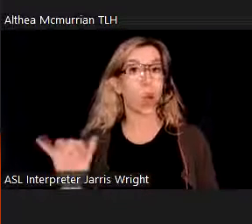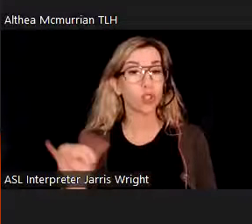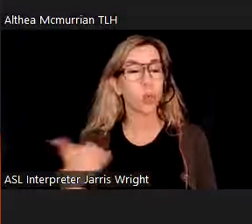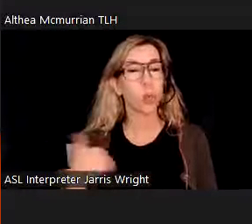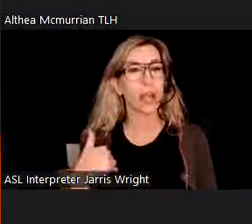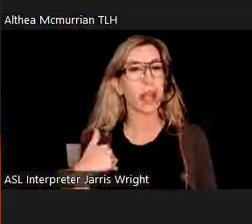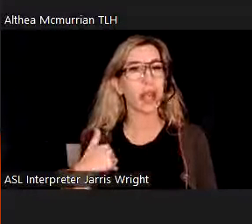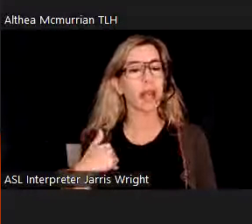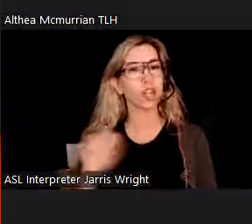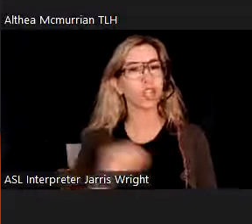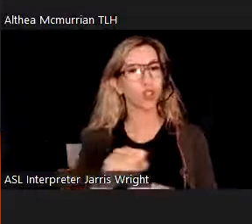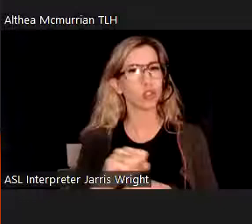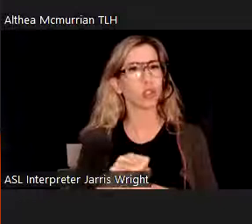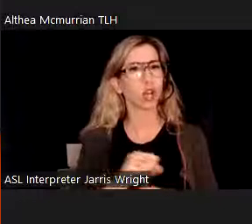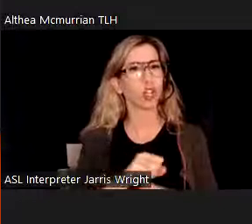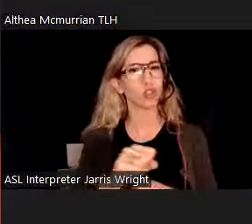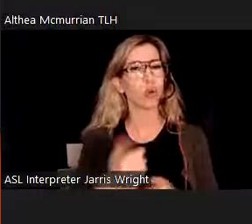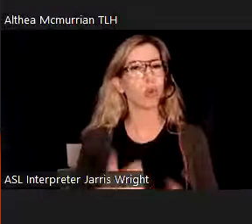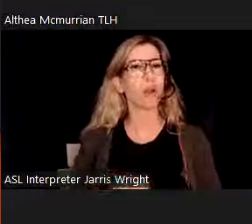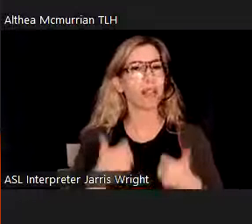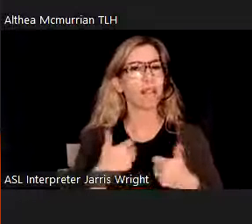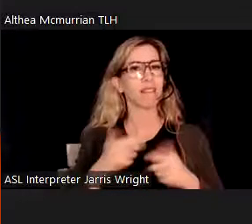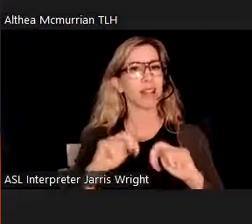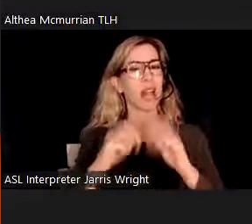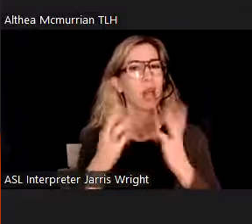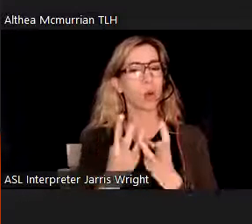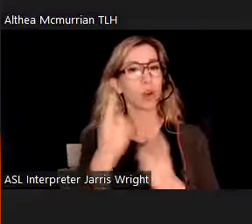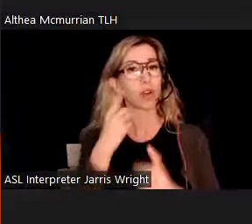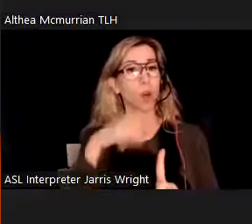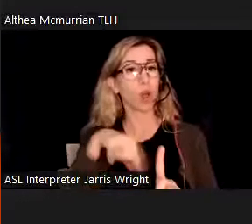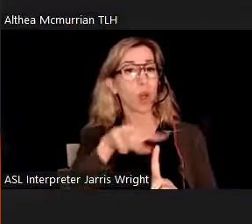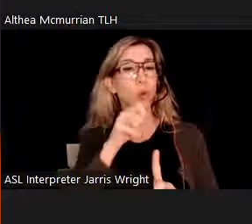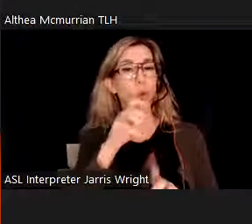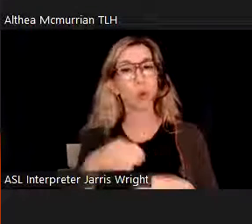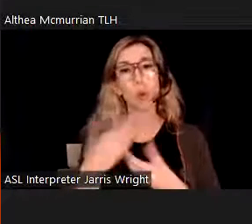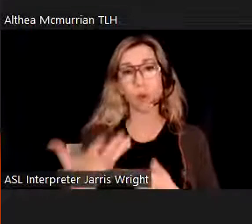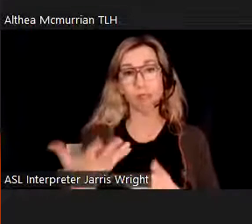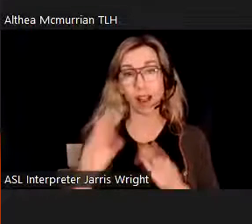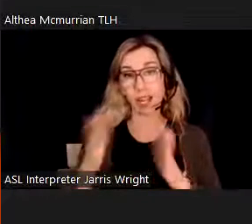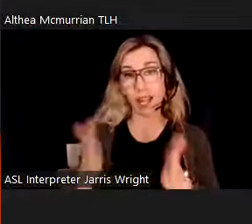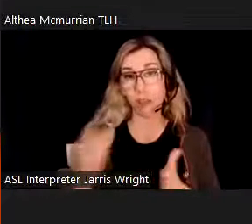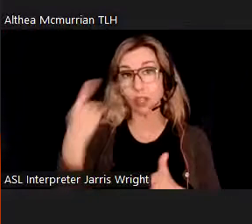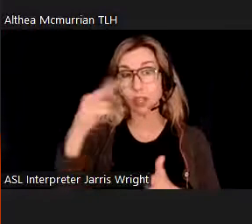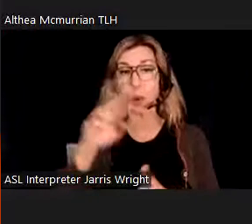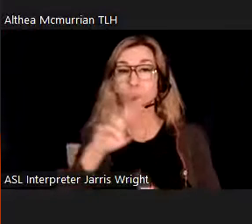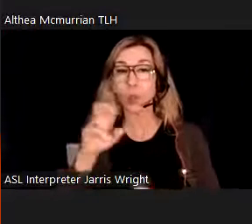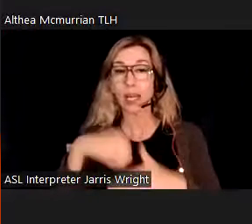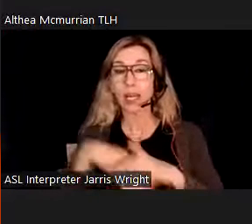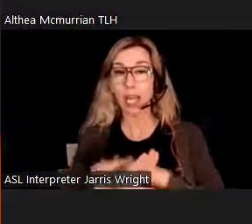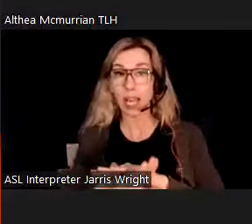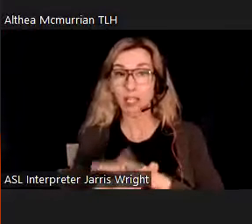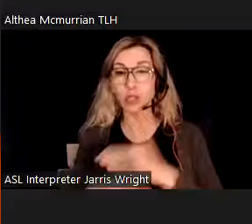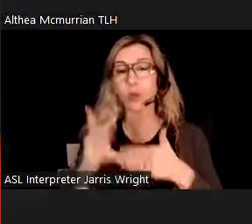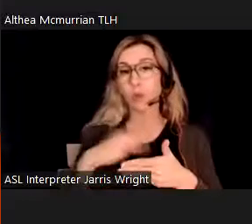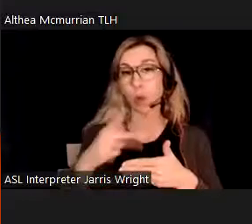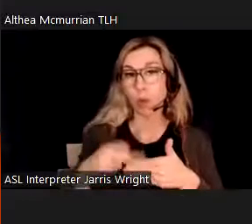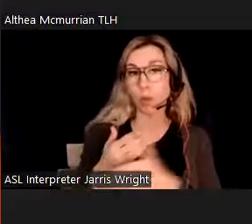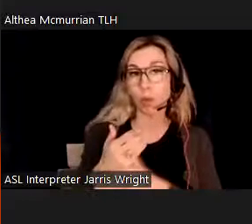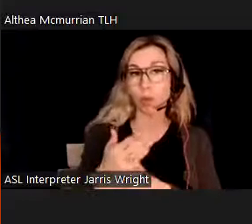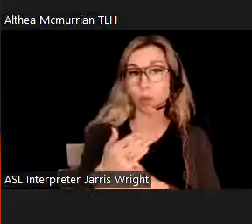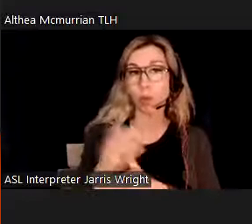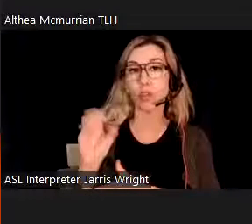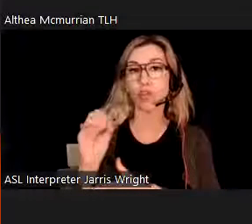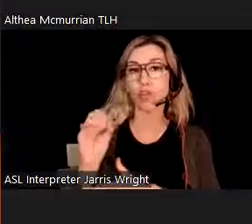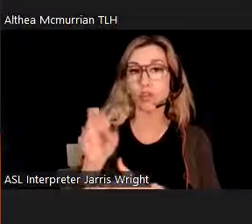Living Network for people who are providing housing for reentry clients via Sober Living.